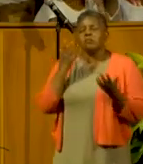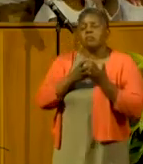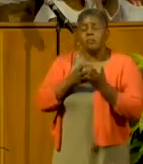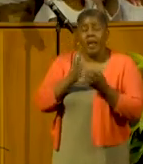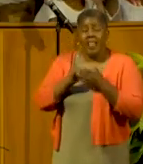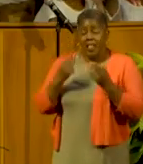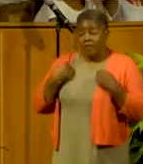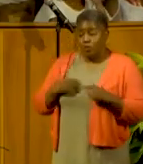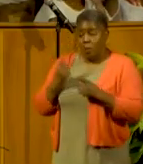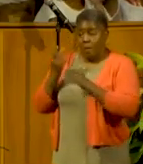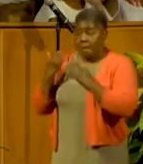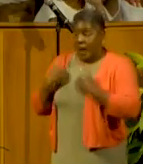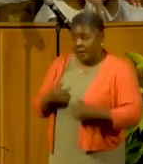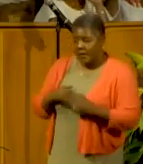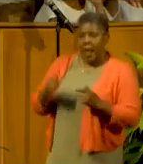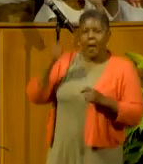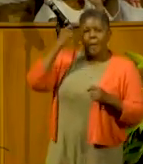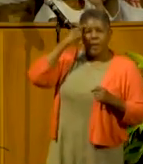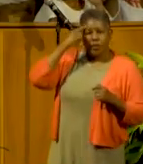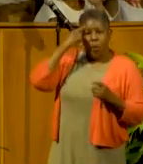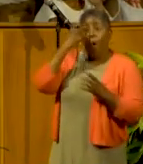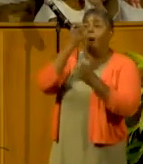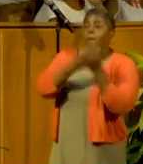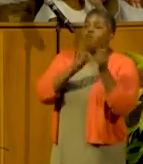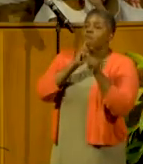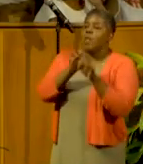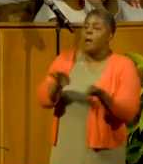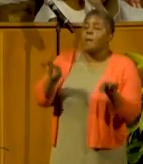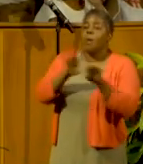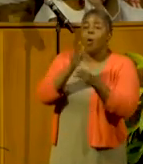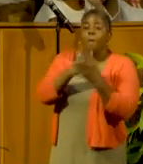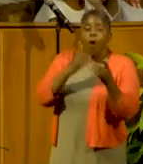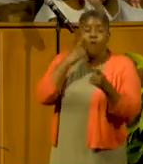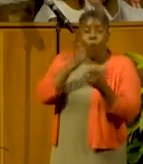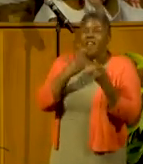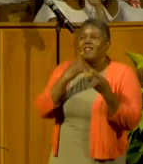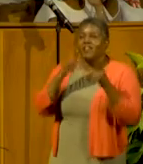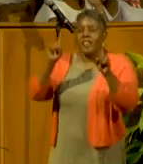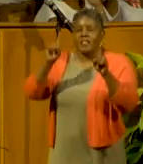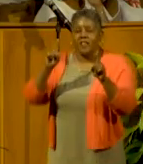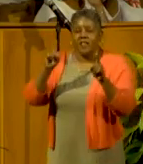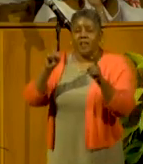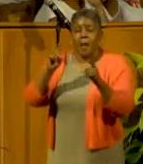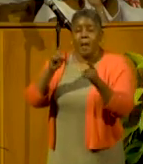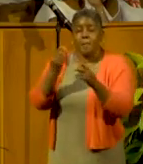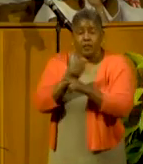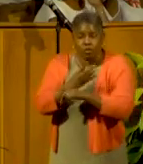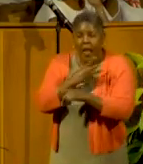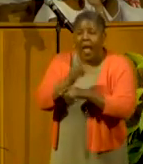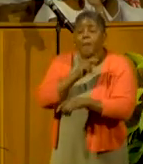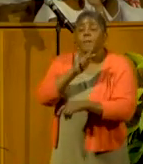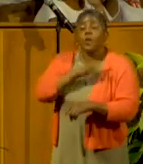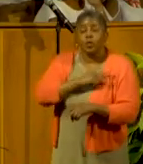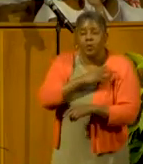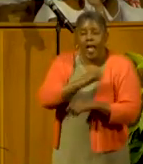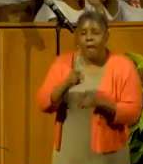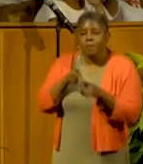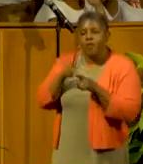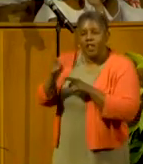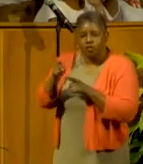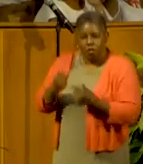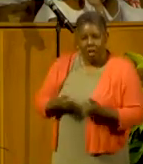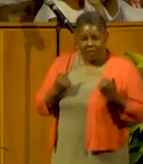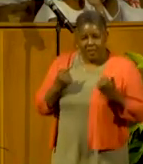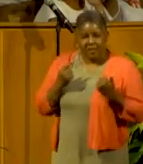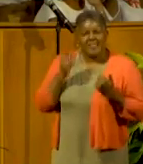our physical bodies and mental wellness are vital parts of the equation for effective ministry and effective personal and